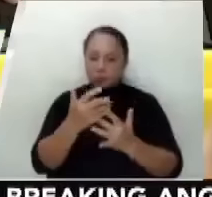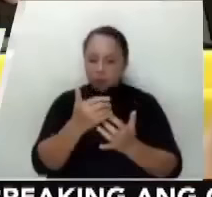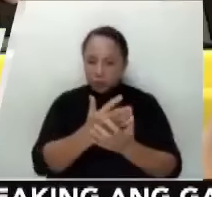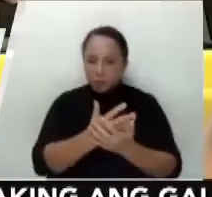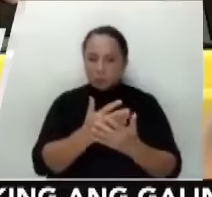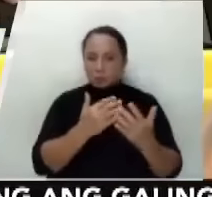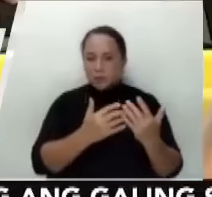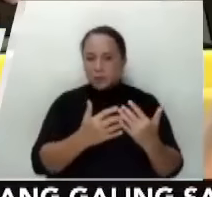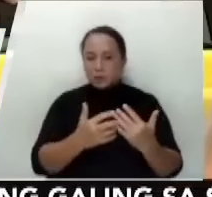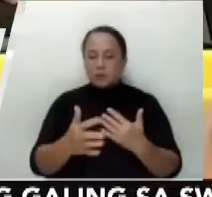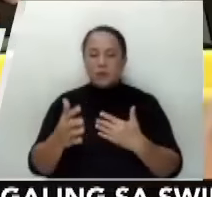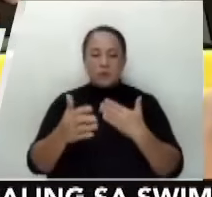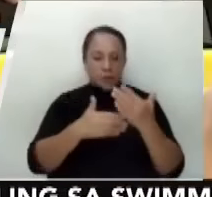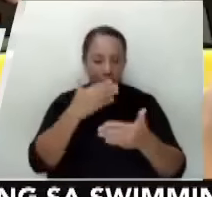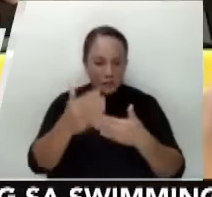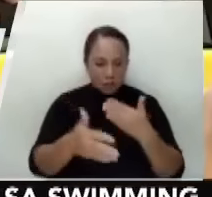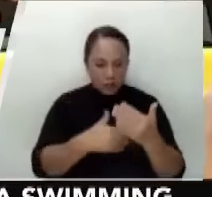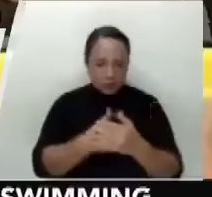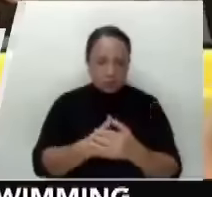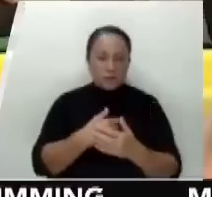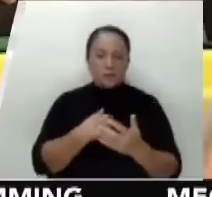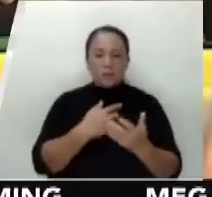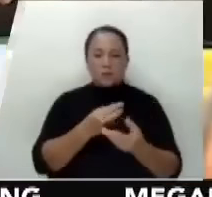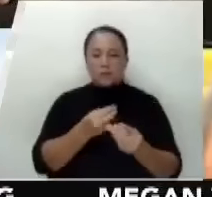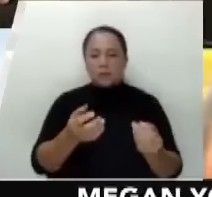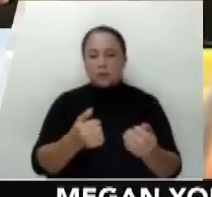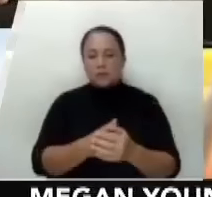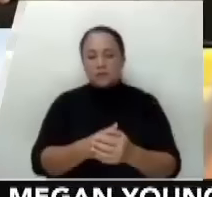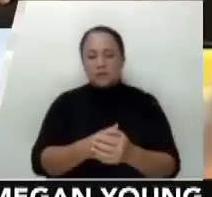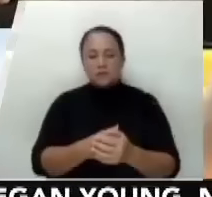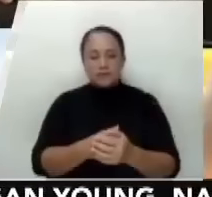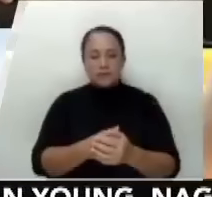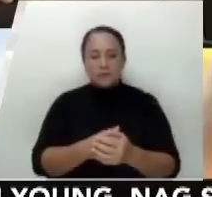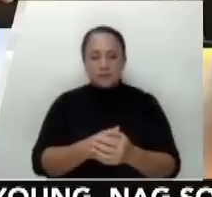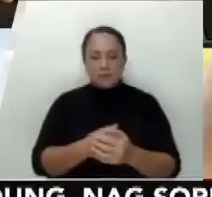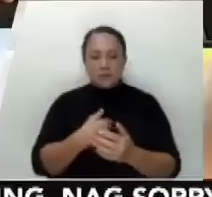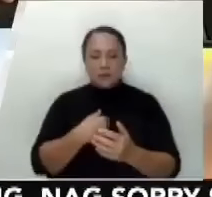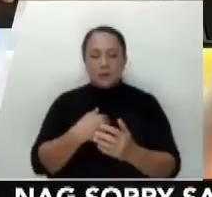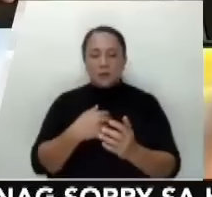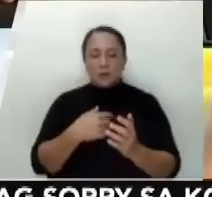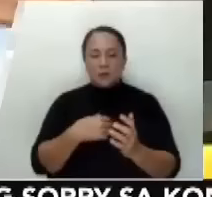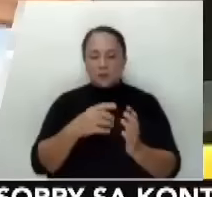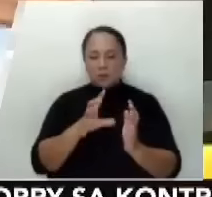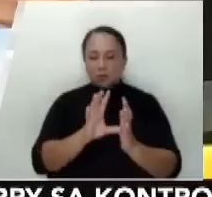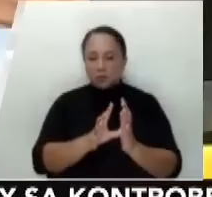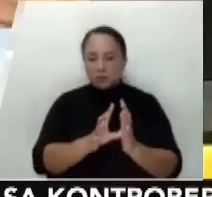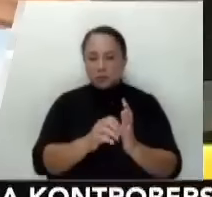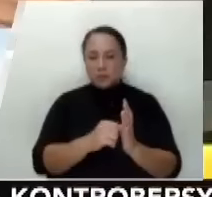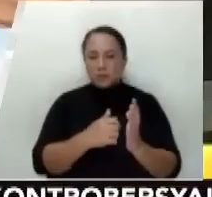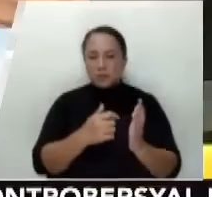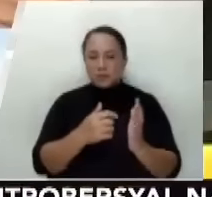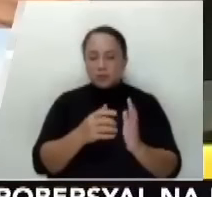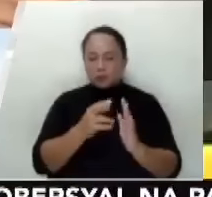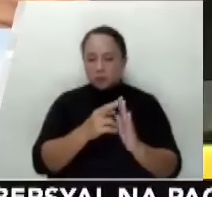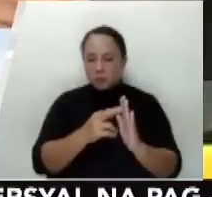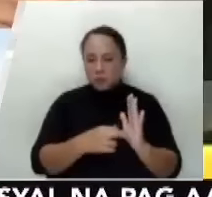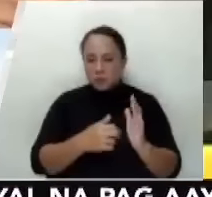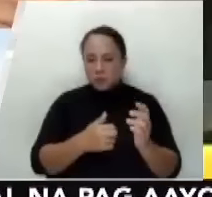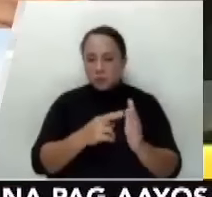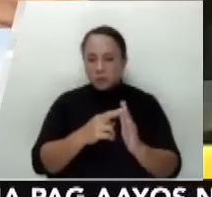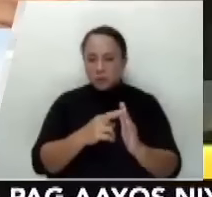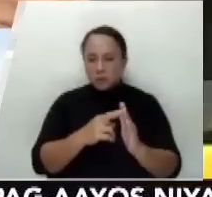process. We will abide by the rules of the COMELEC of this nation, of the Philippine nations. Our goal